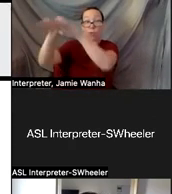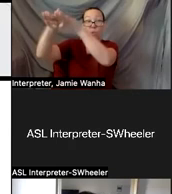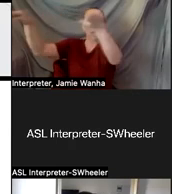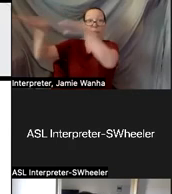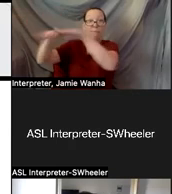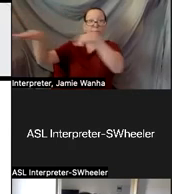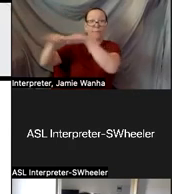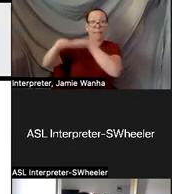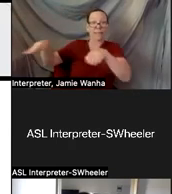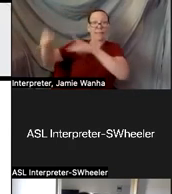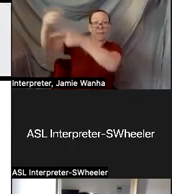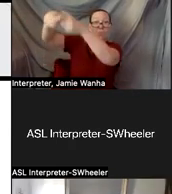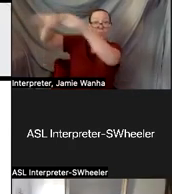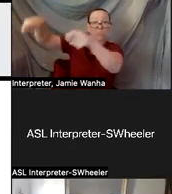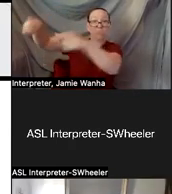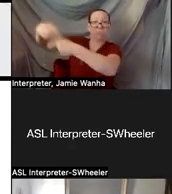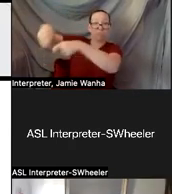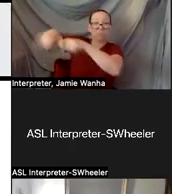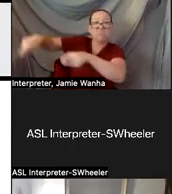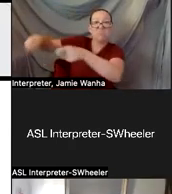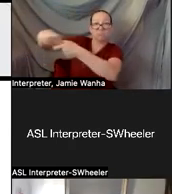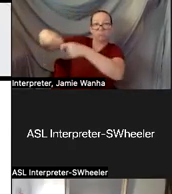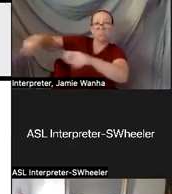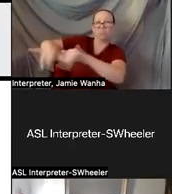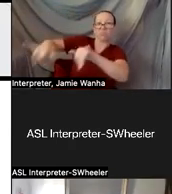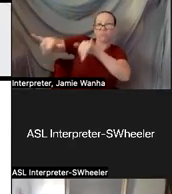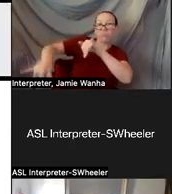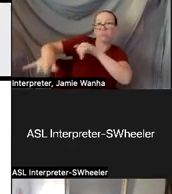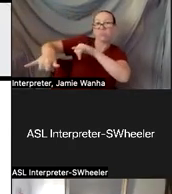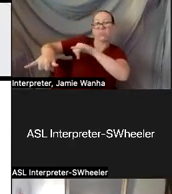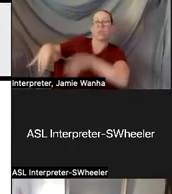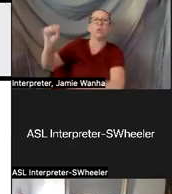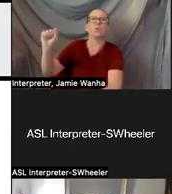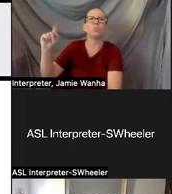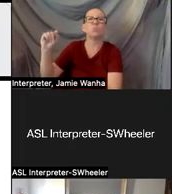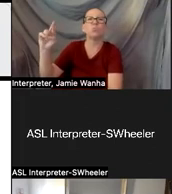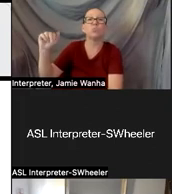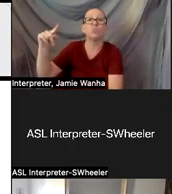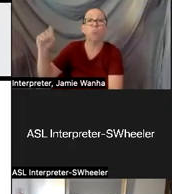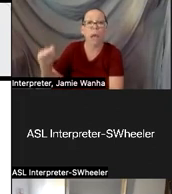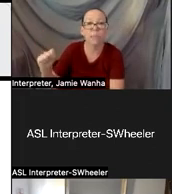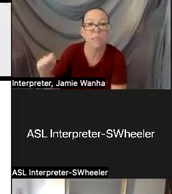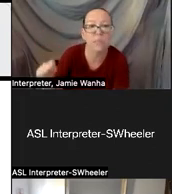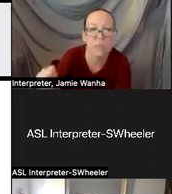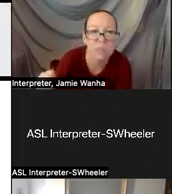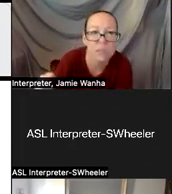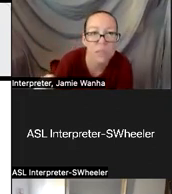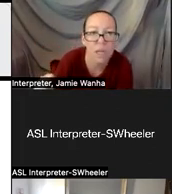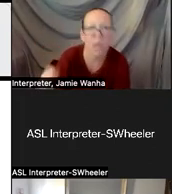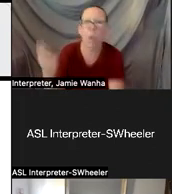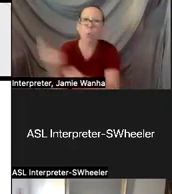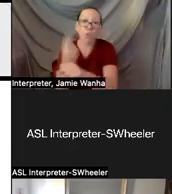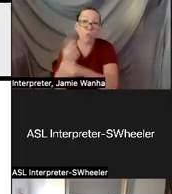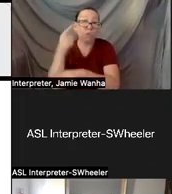use the furniture safety straps, and that was greatly used mostly for refrigerated items such as